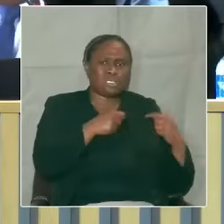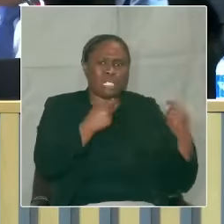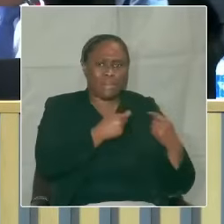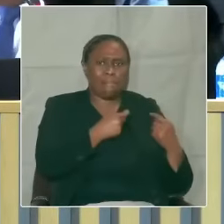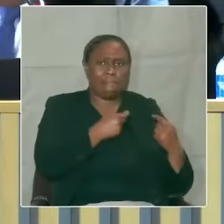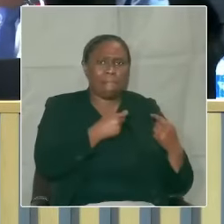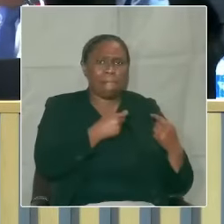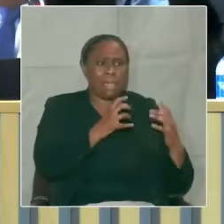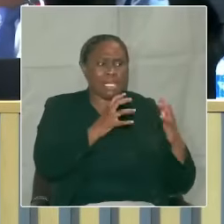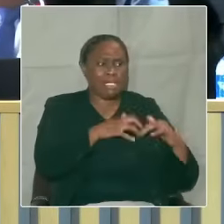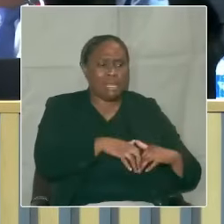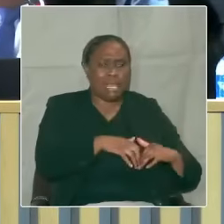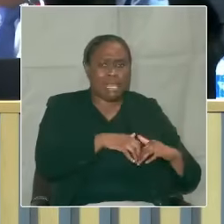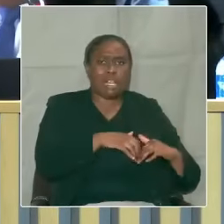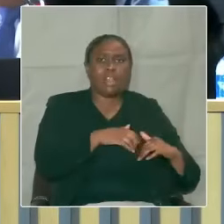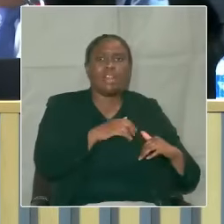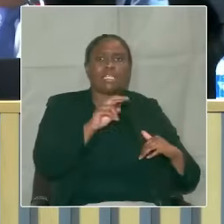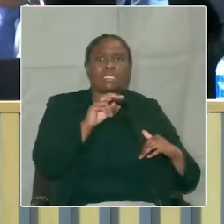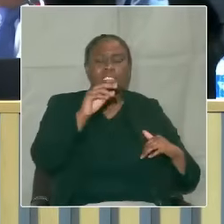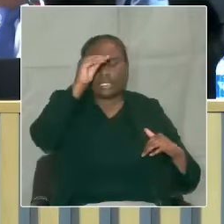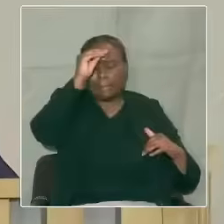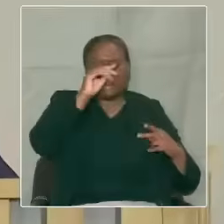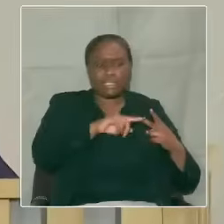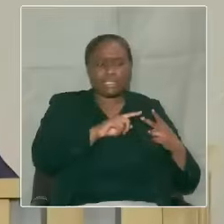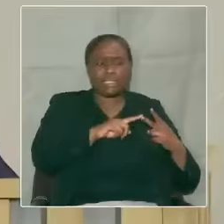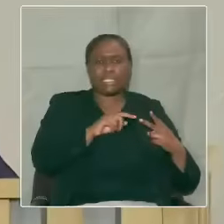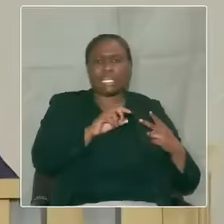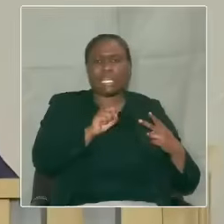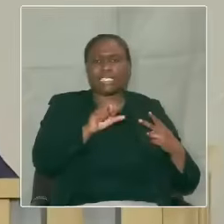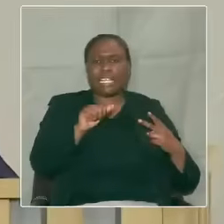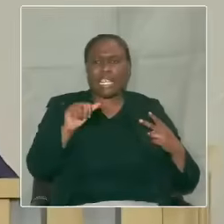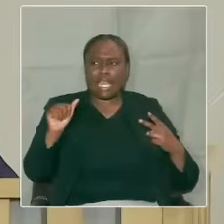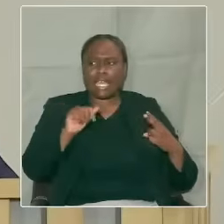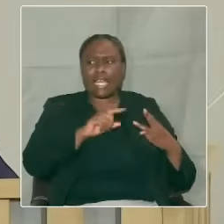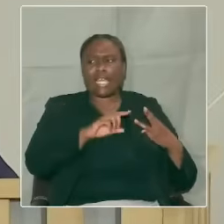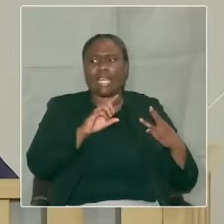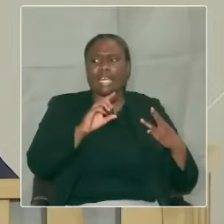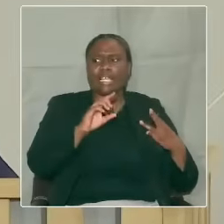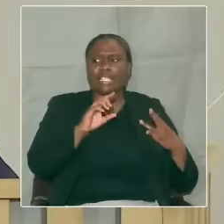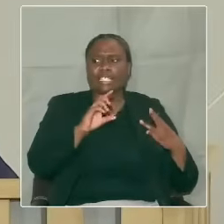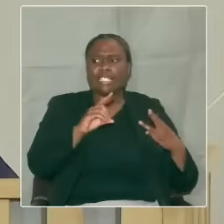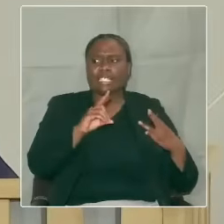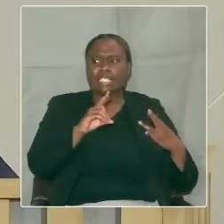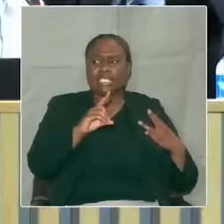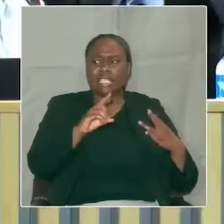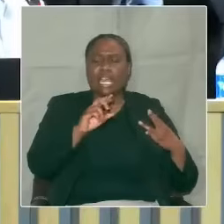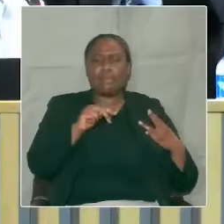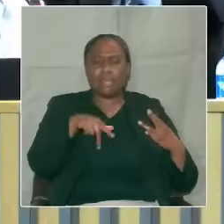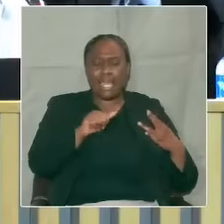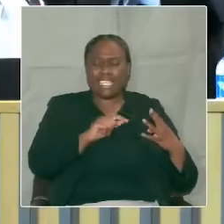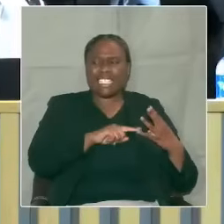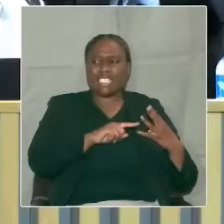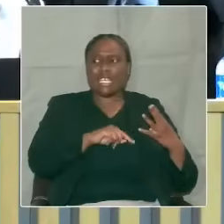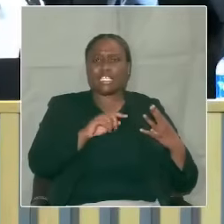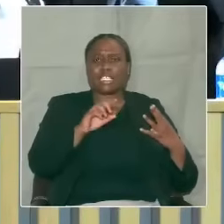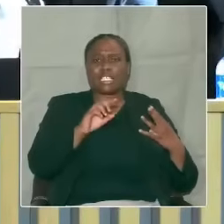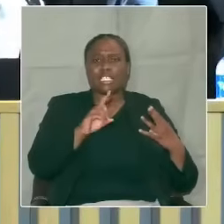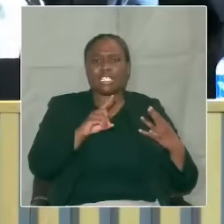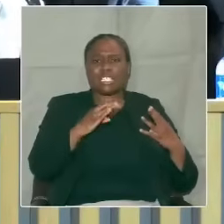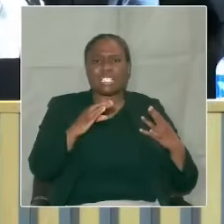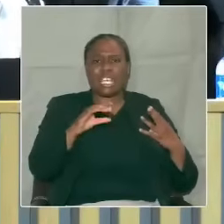with SAPS, NPA, SSA, and DCS? Why was that necessary that the consultation take place?